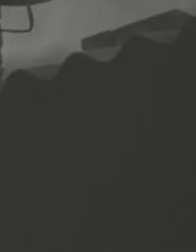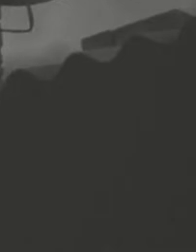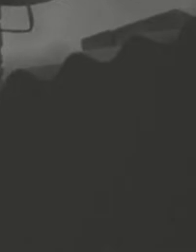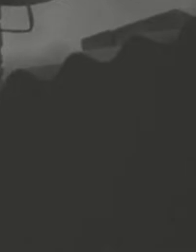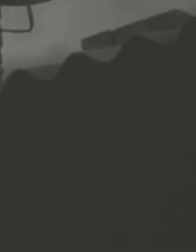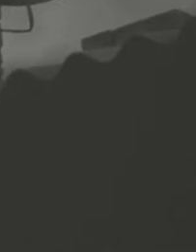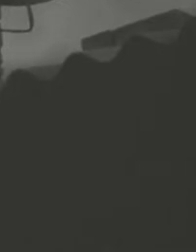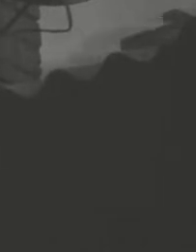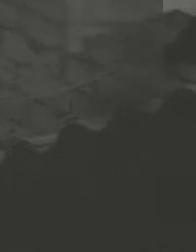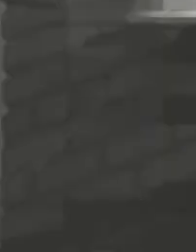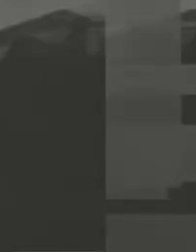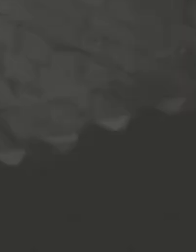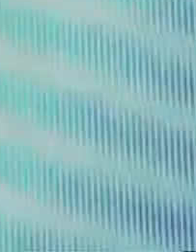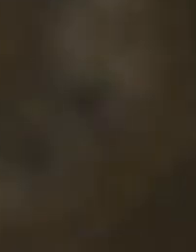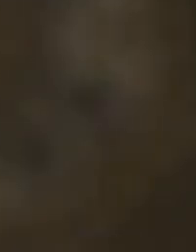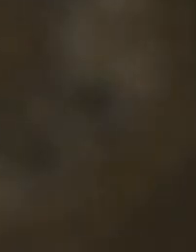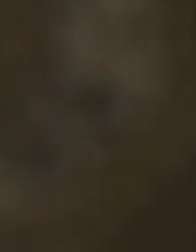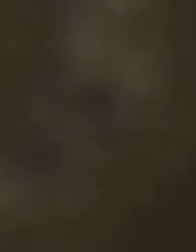so